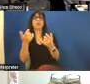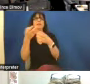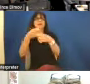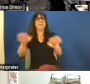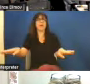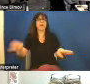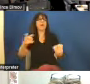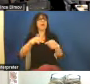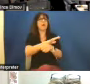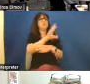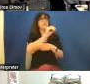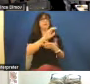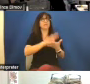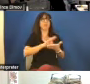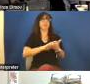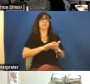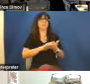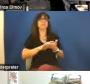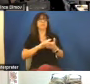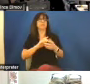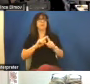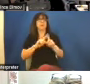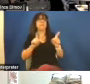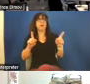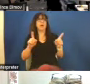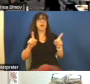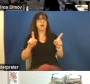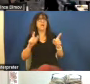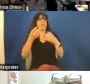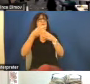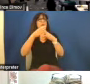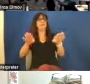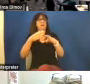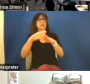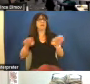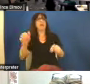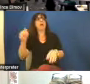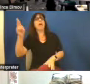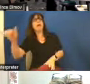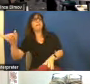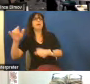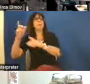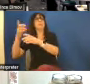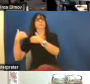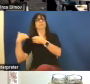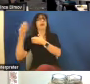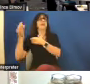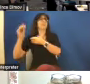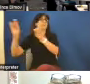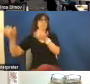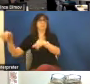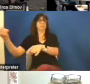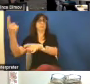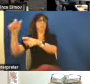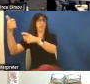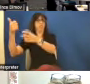I was covering 50 schools. So holy cow. that we're going to be having Amy do some FM system, so that will be changing.